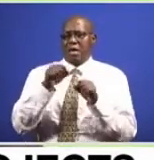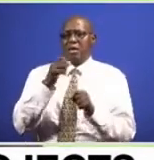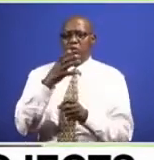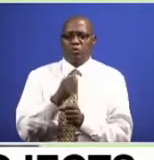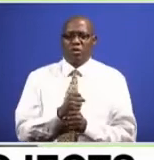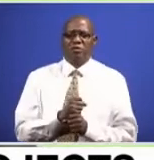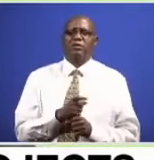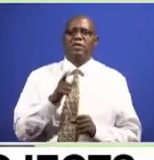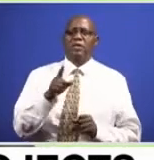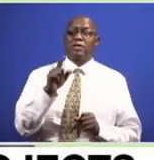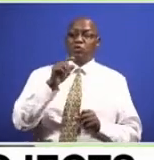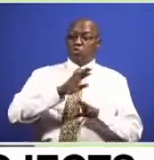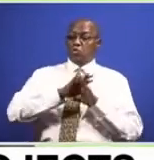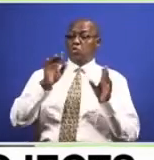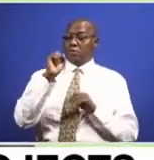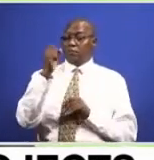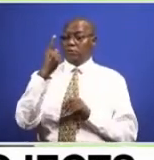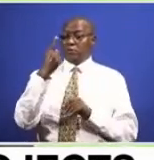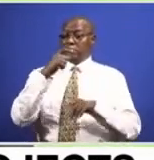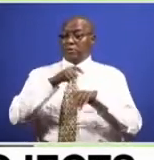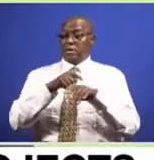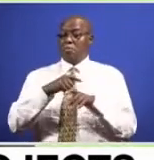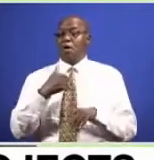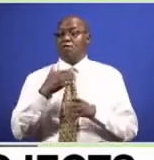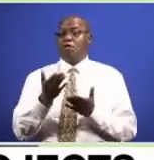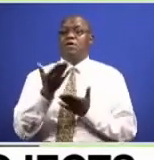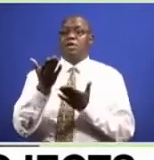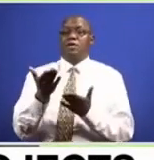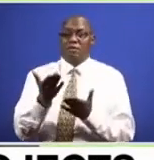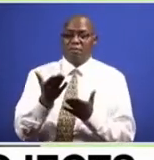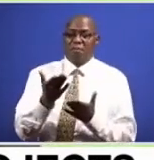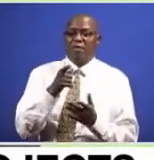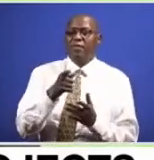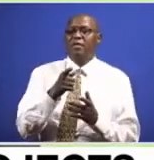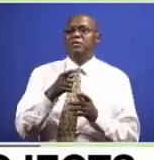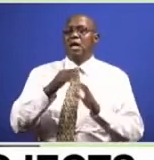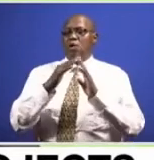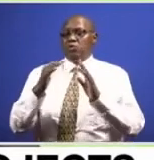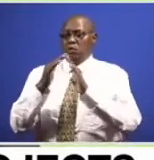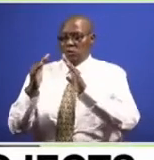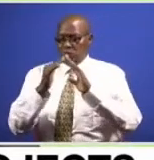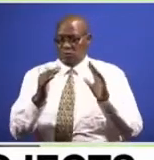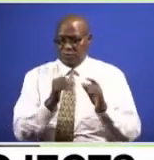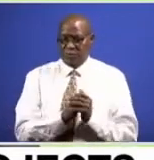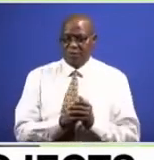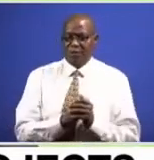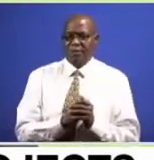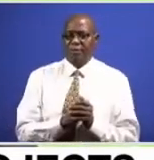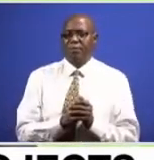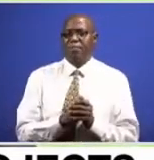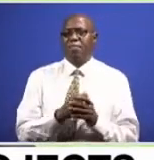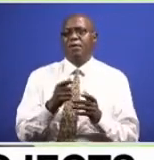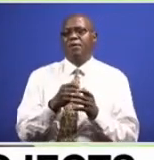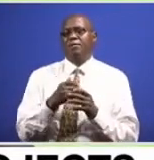And this is not the first time they have offered these kind of houses. As I